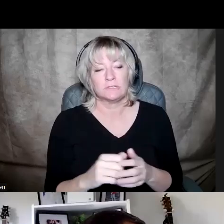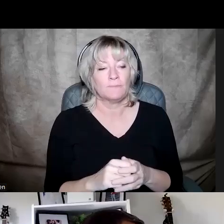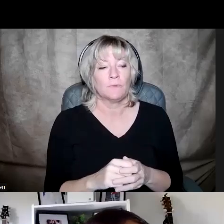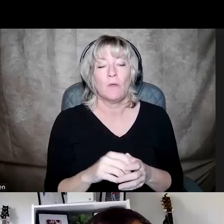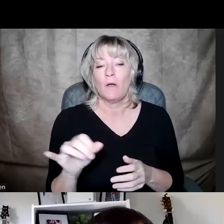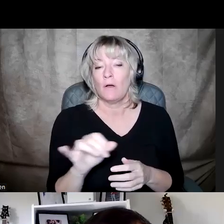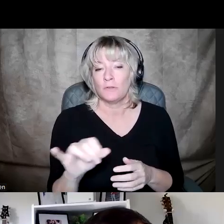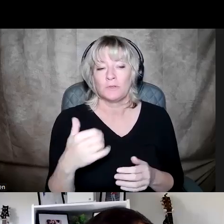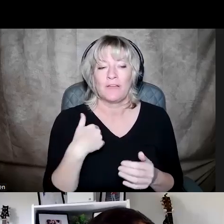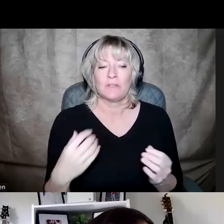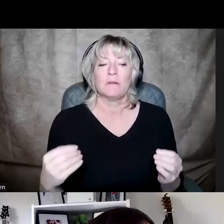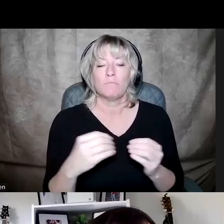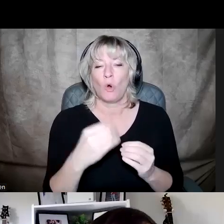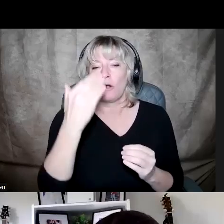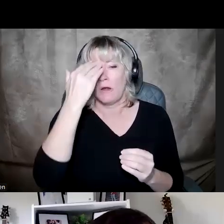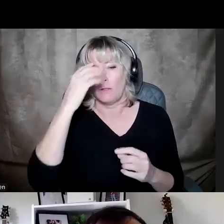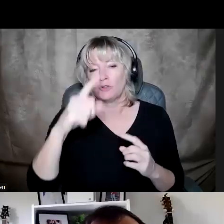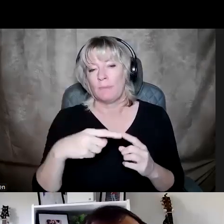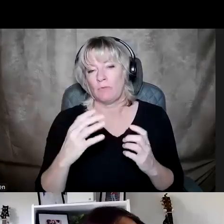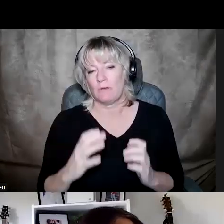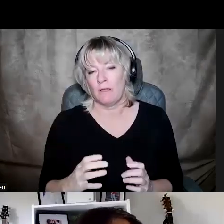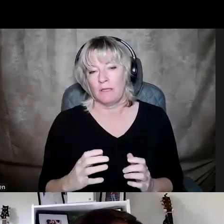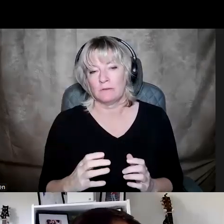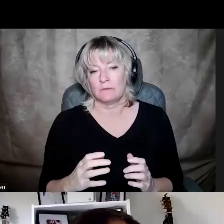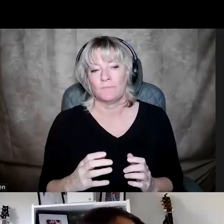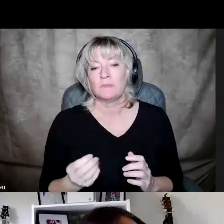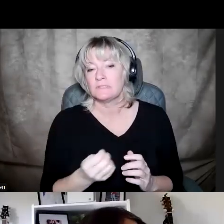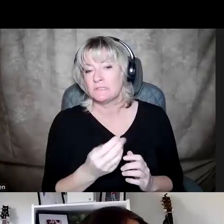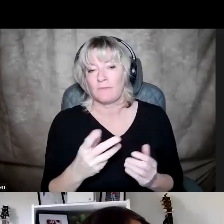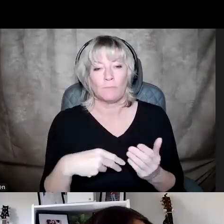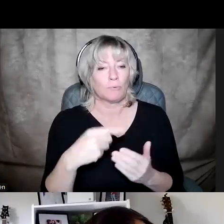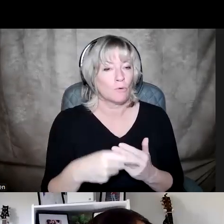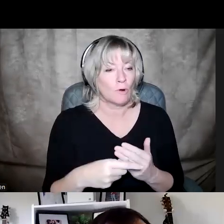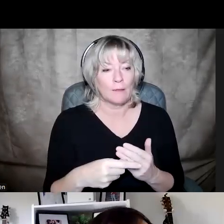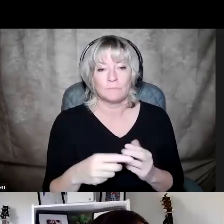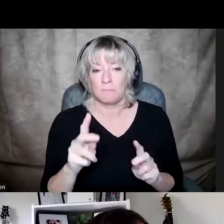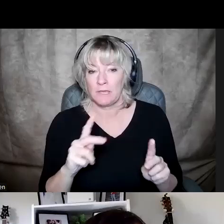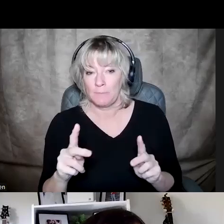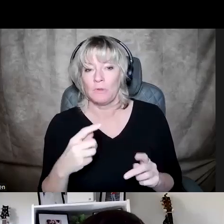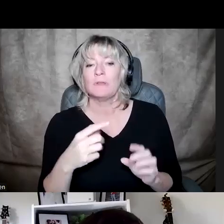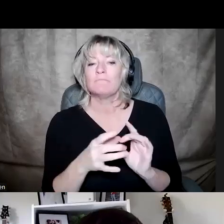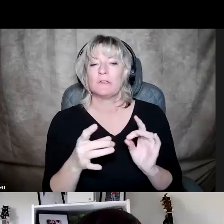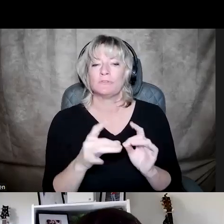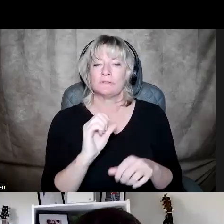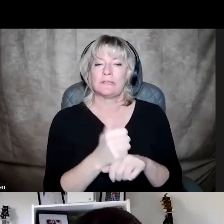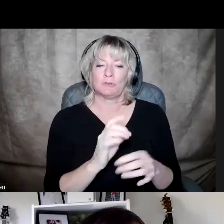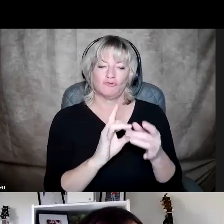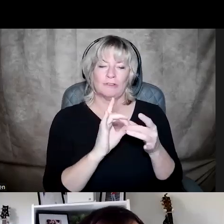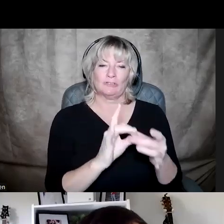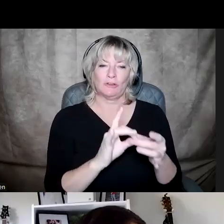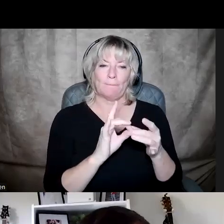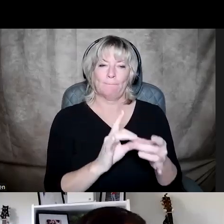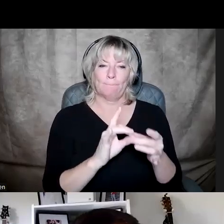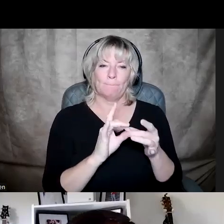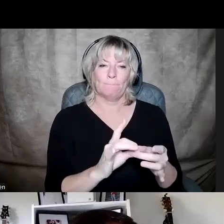having much more knowledge of these clients. So a number of programs, a number of individuals we spoke to, talking about establishing relationships with individuals that are having